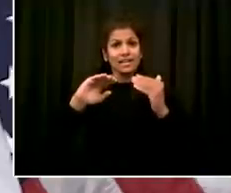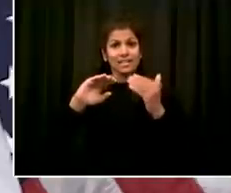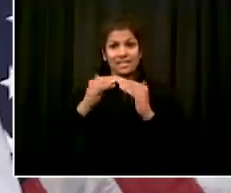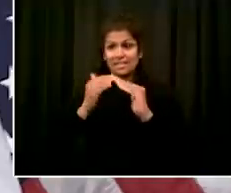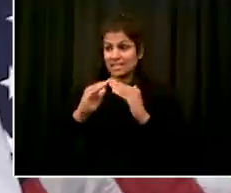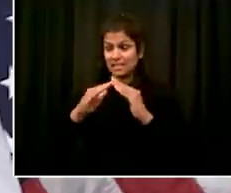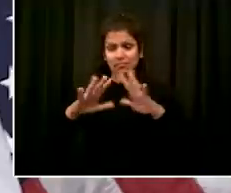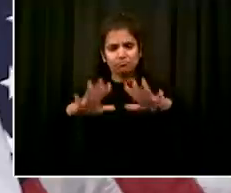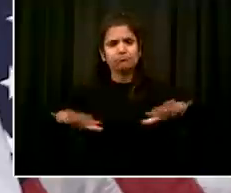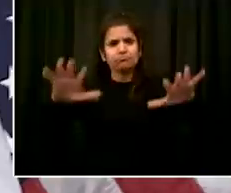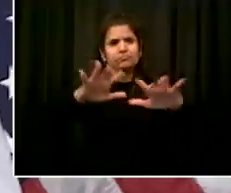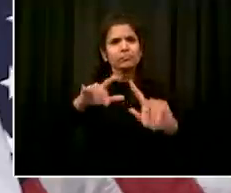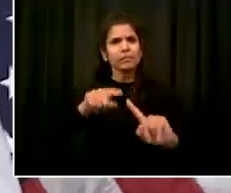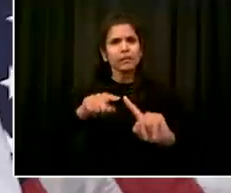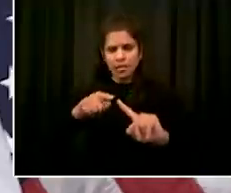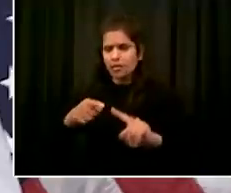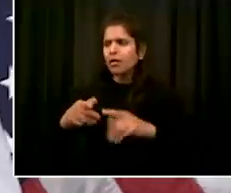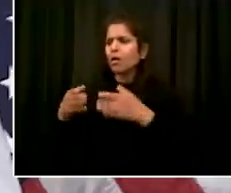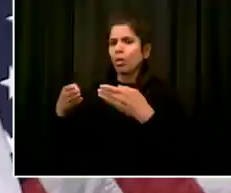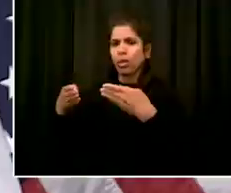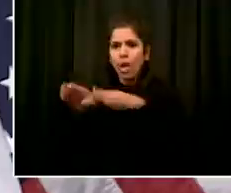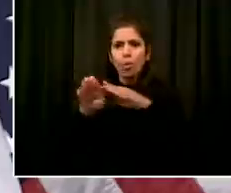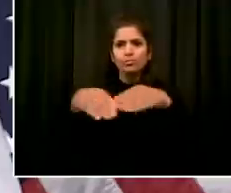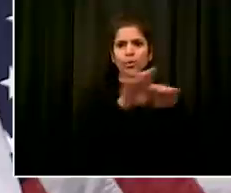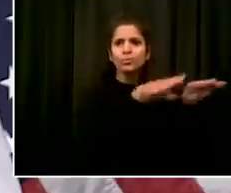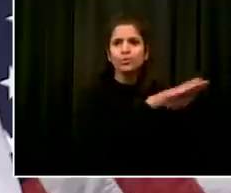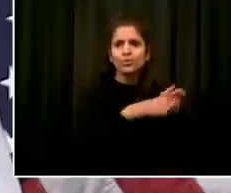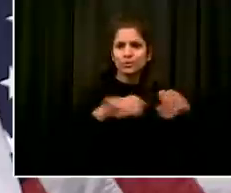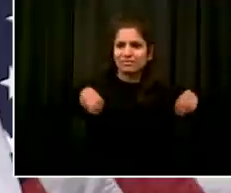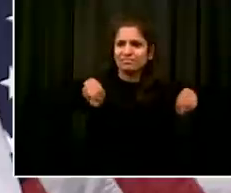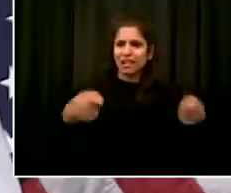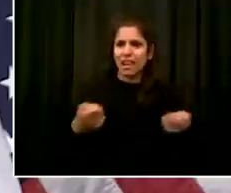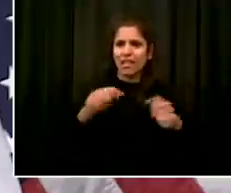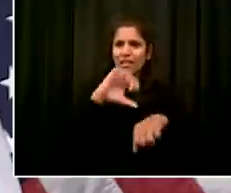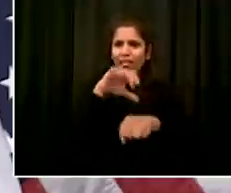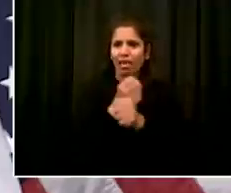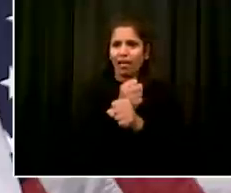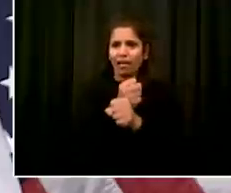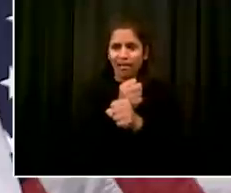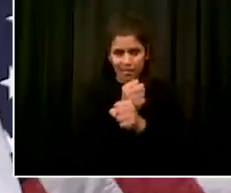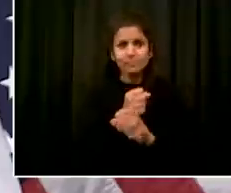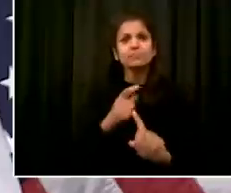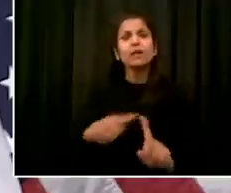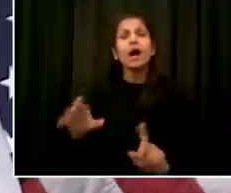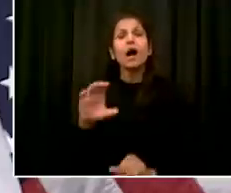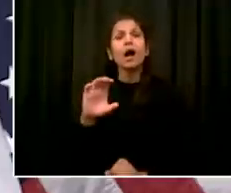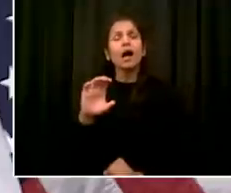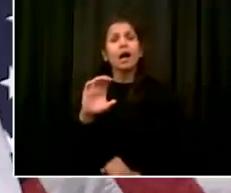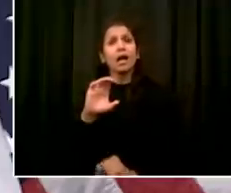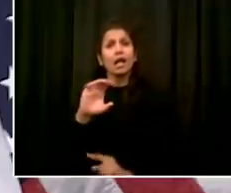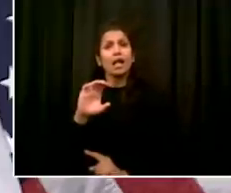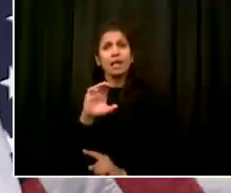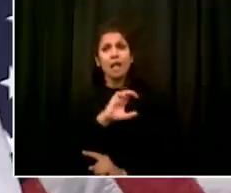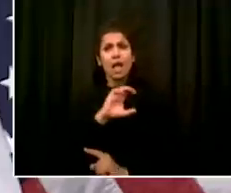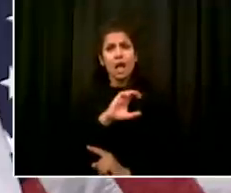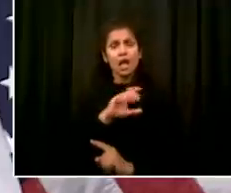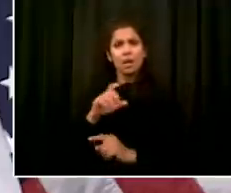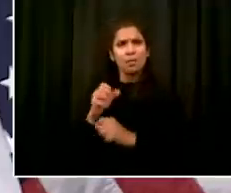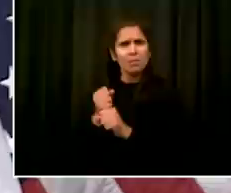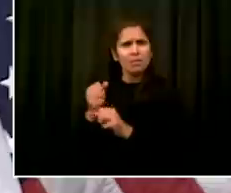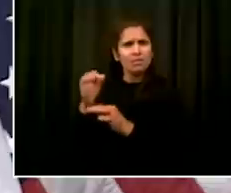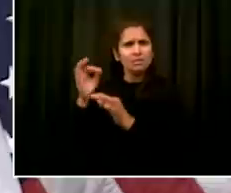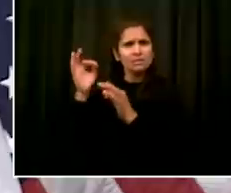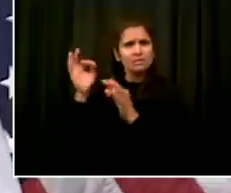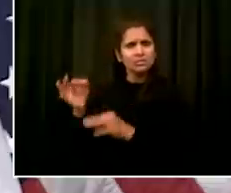deferring to the police when it comes to the decision that was made around that, but they refused to give us any explanation why they want to do it. Can